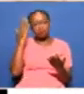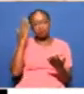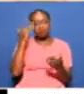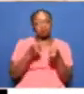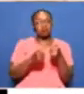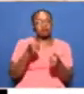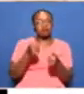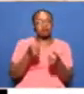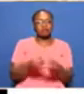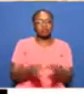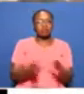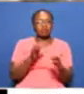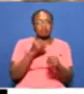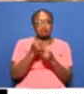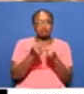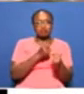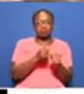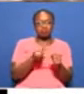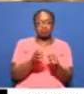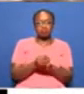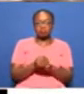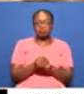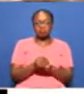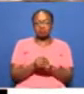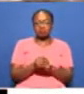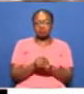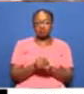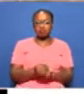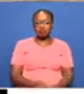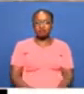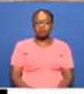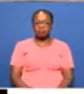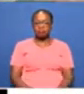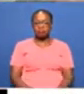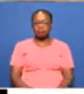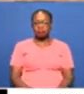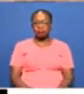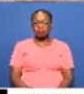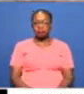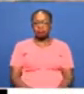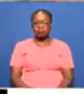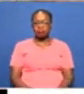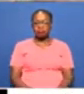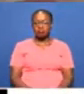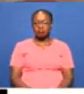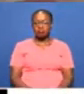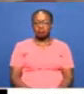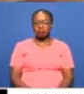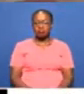ya kuharvest na pia ya kushimusha. Reporting for Lunchtime News, I am Teresa Mutai.